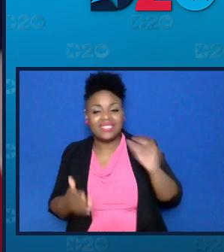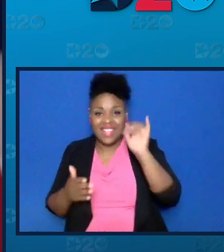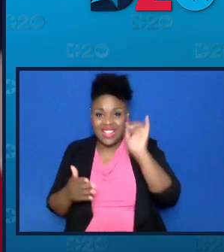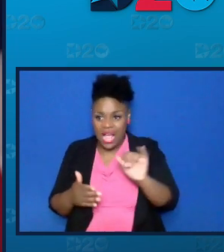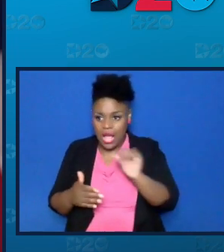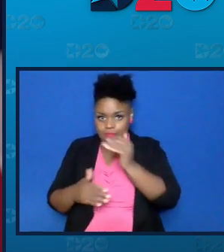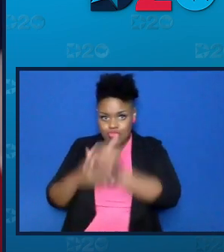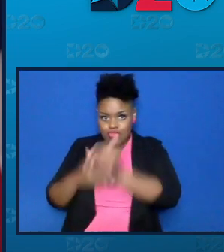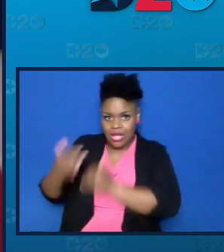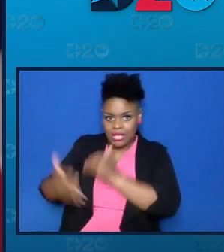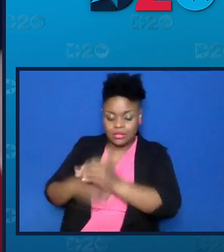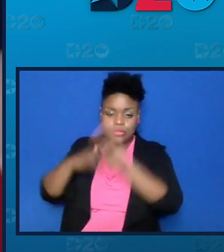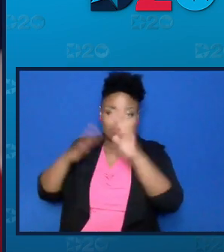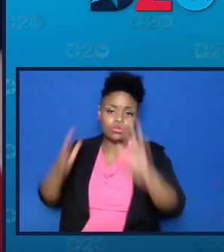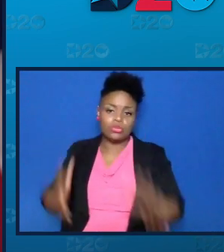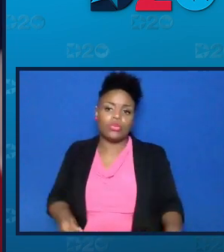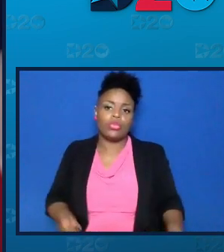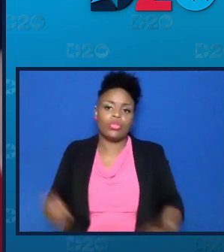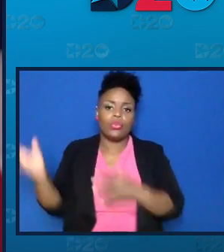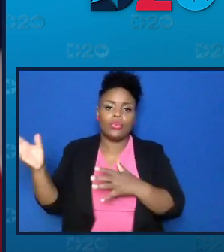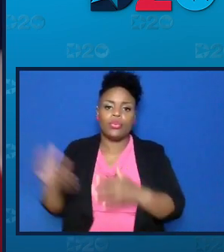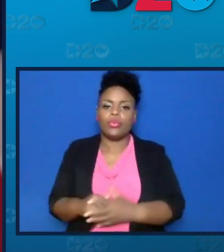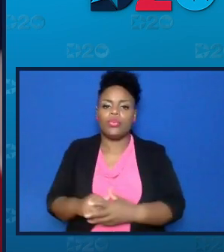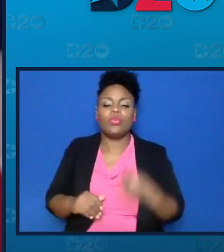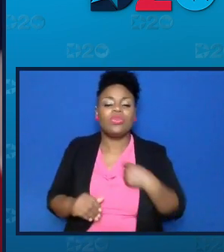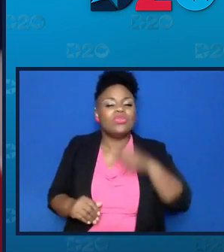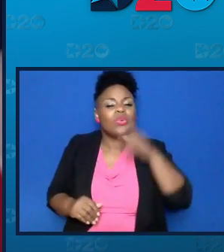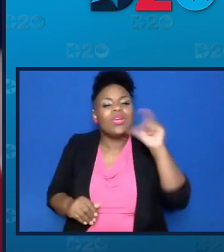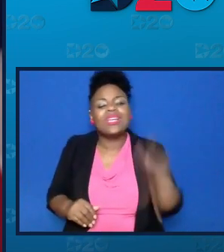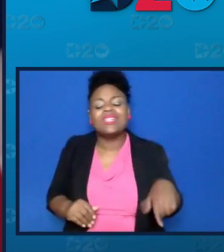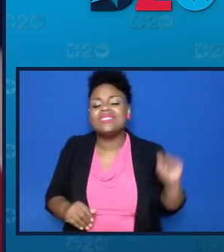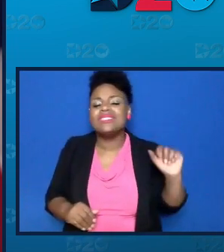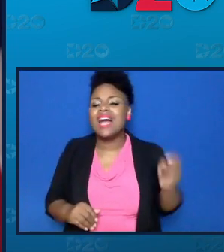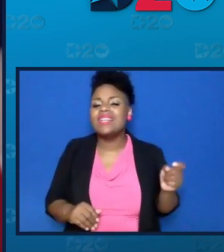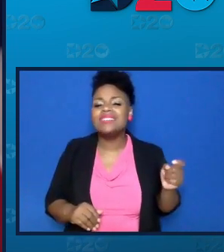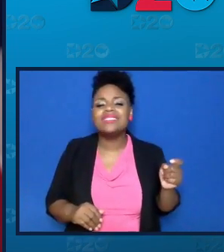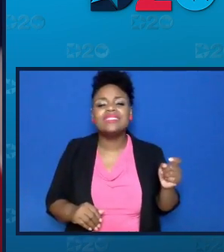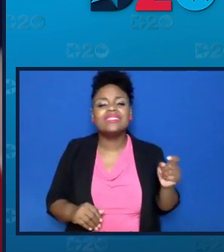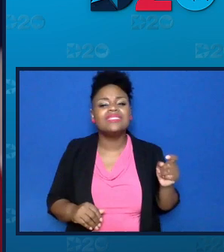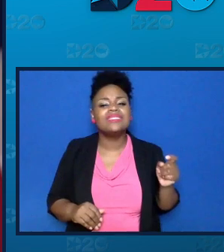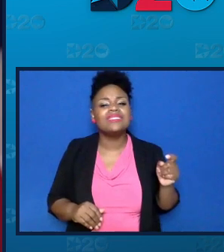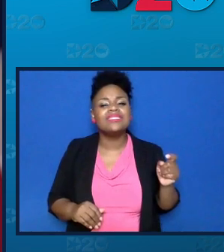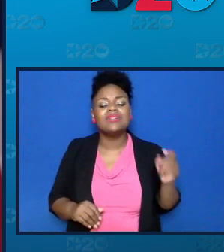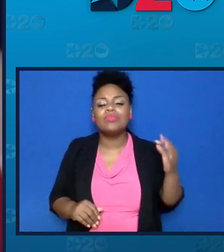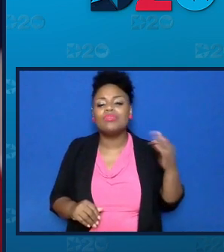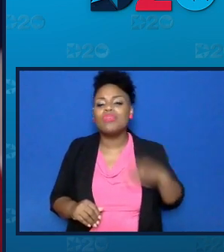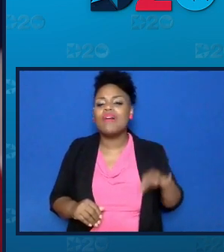Because we don't need a tax code that rewards wealth more than it rewards work.